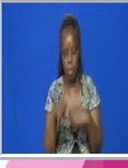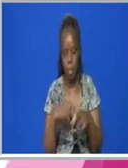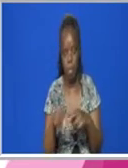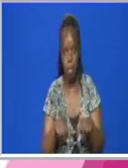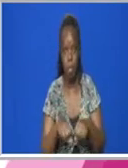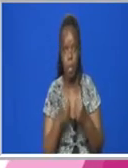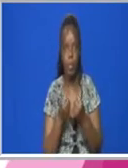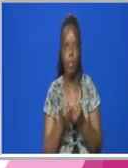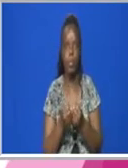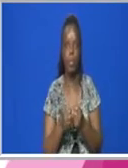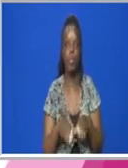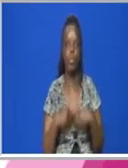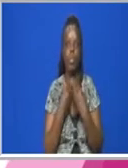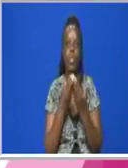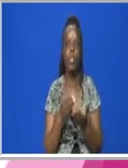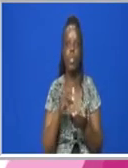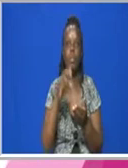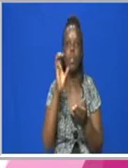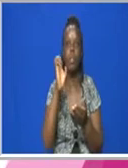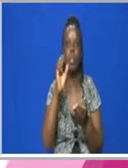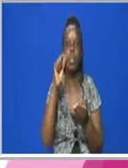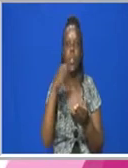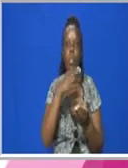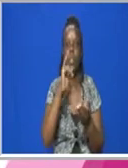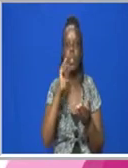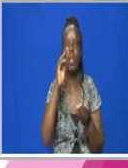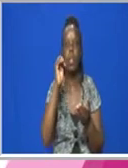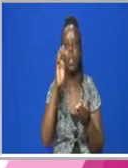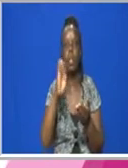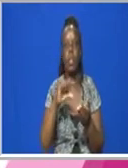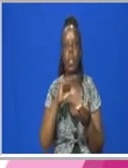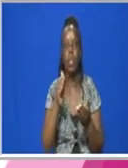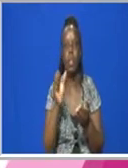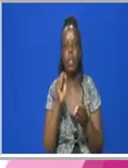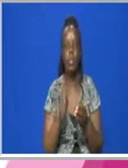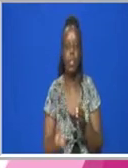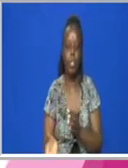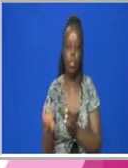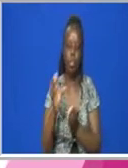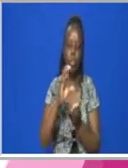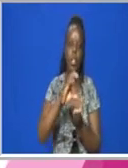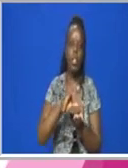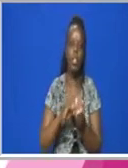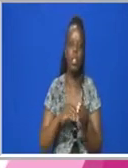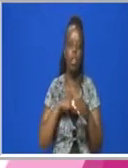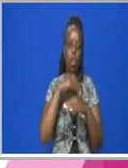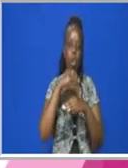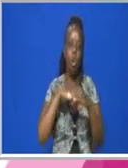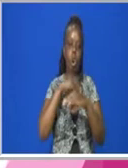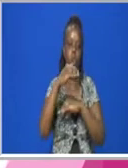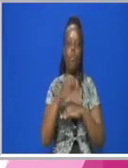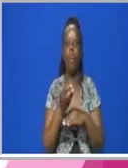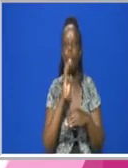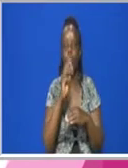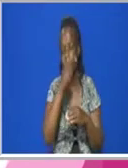to produce ethane gas, which is collected over water because it is slightly soluble in water.